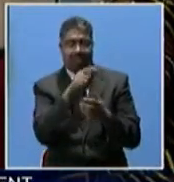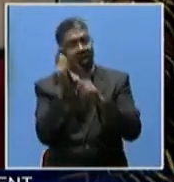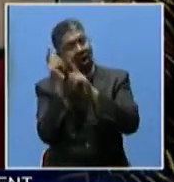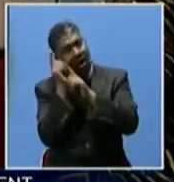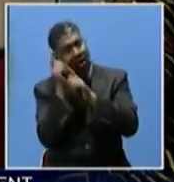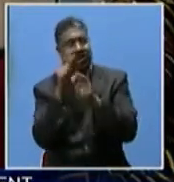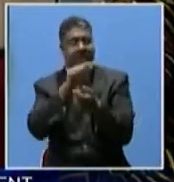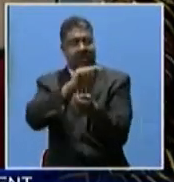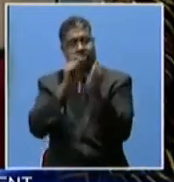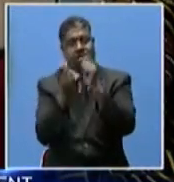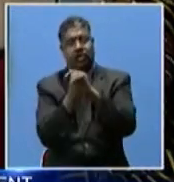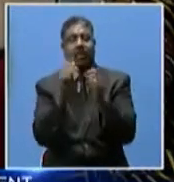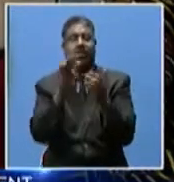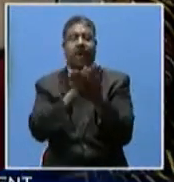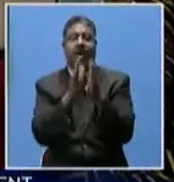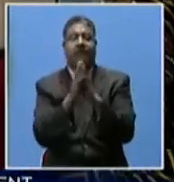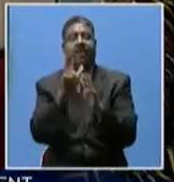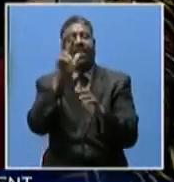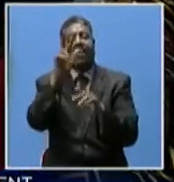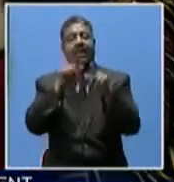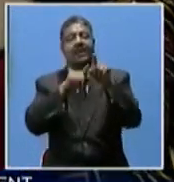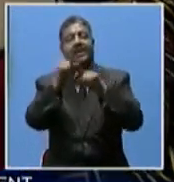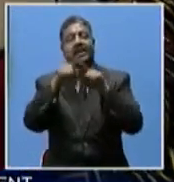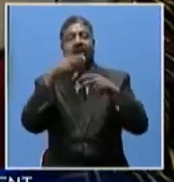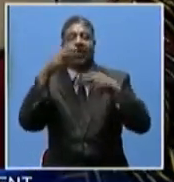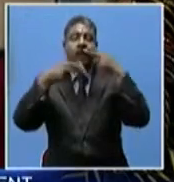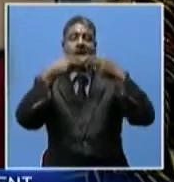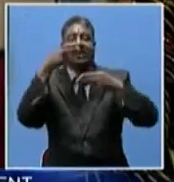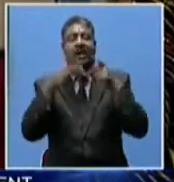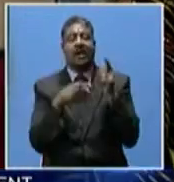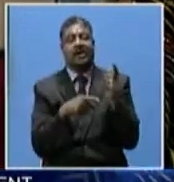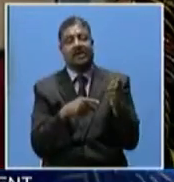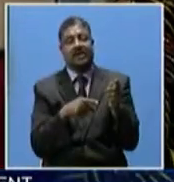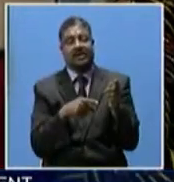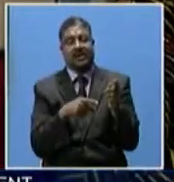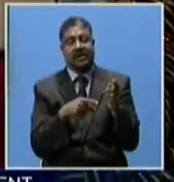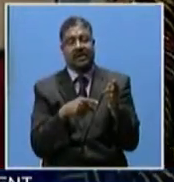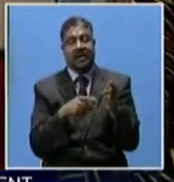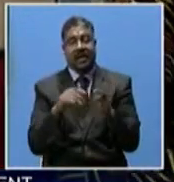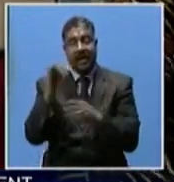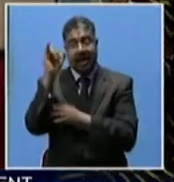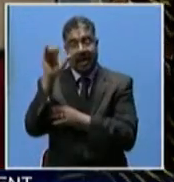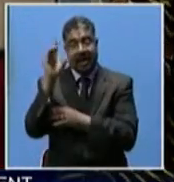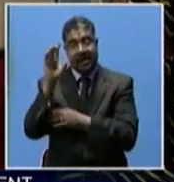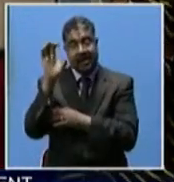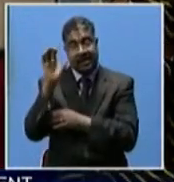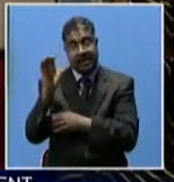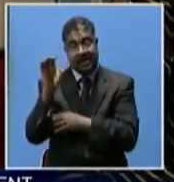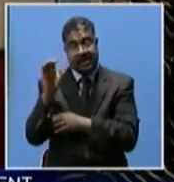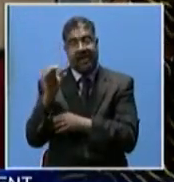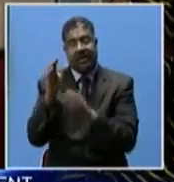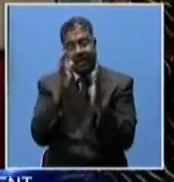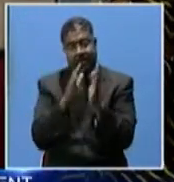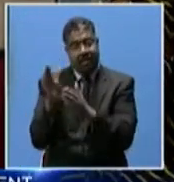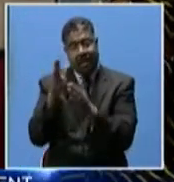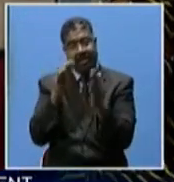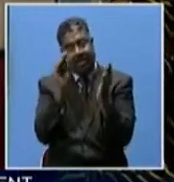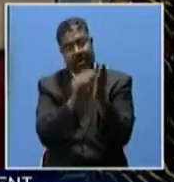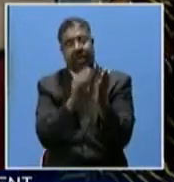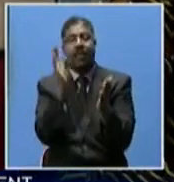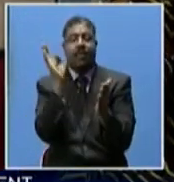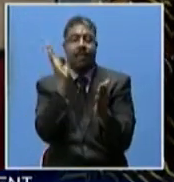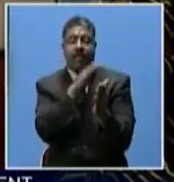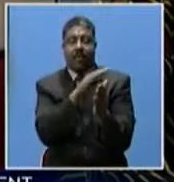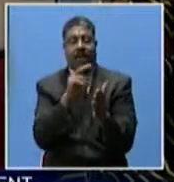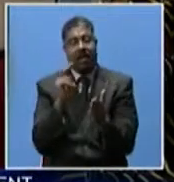this place into a three-star. A due diligence was done by the IDC, and we are